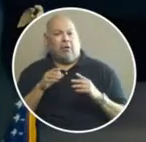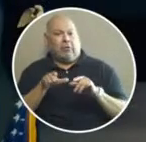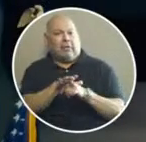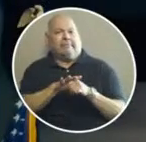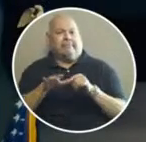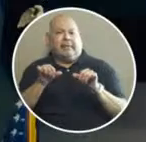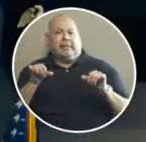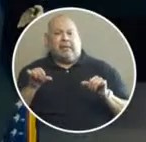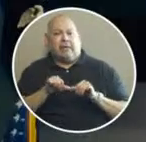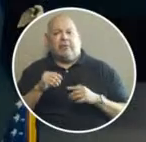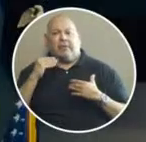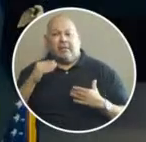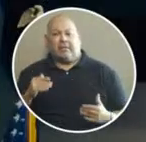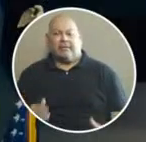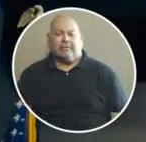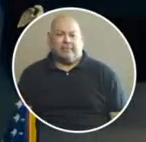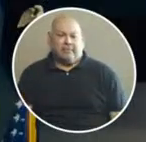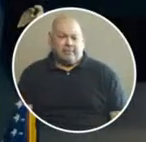very much.